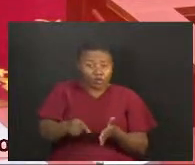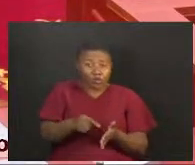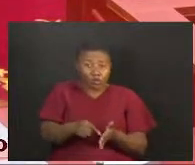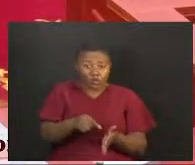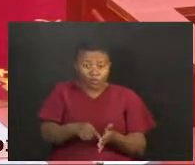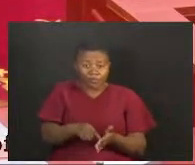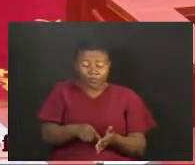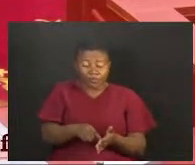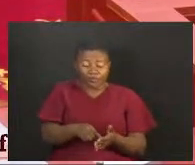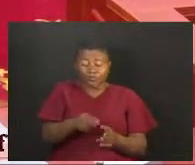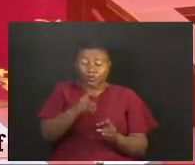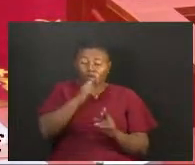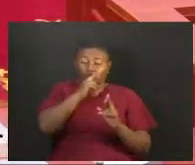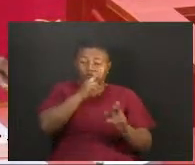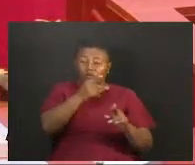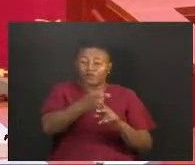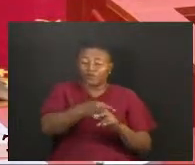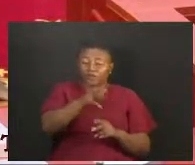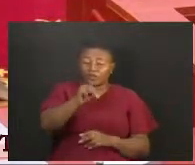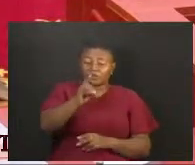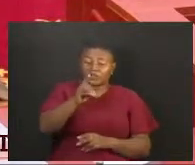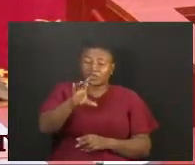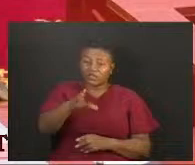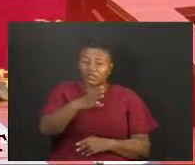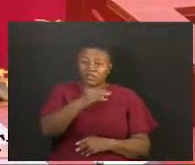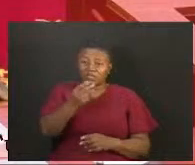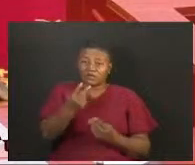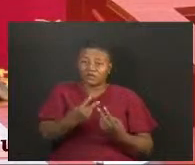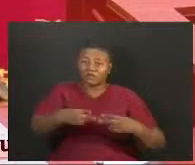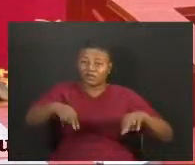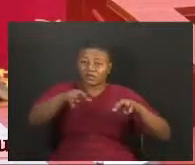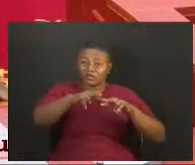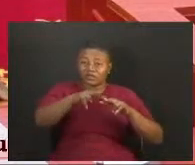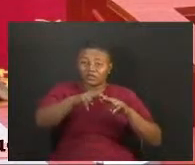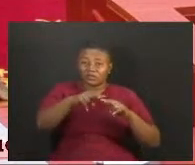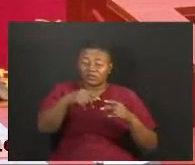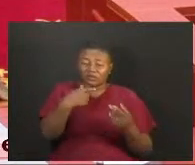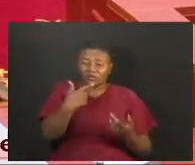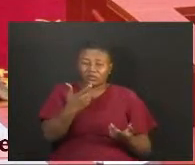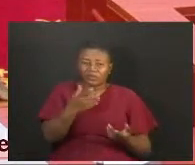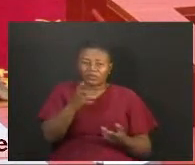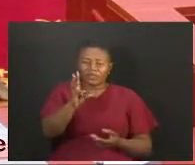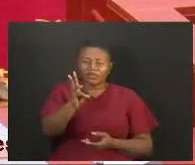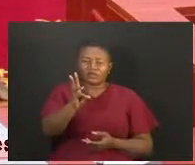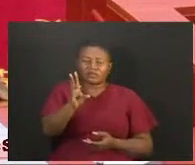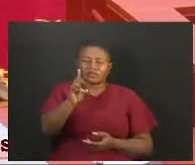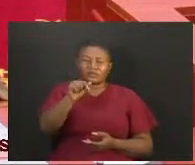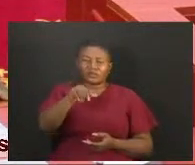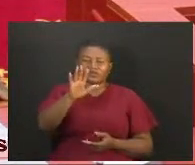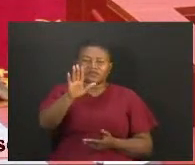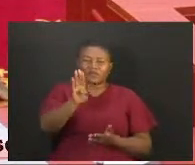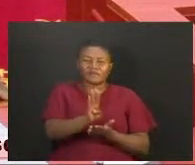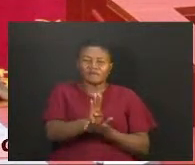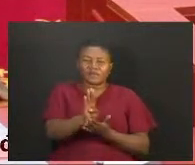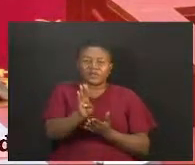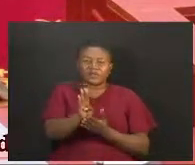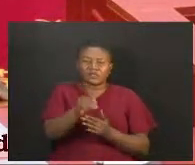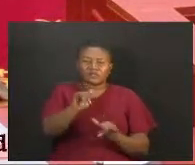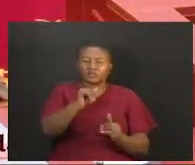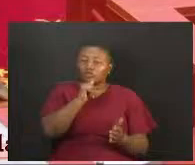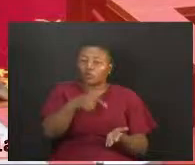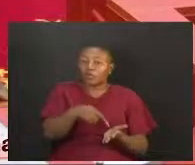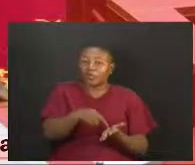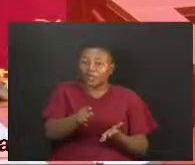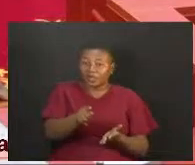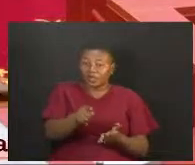from the MDAs and the validation revealed that a staggering amount of 67.5 billion Ghana cedis is owed to government